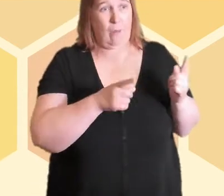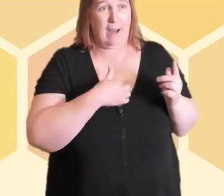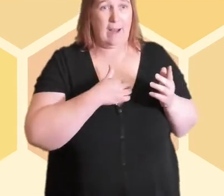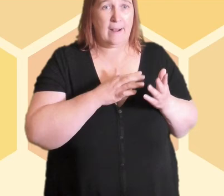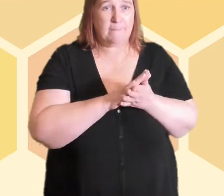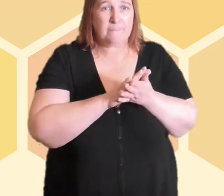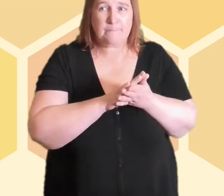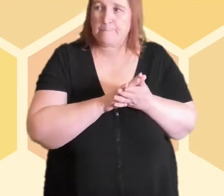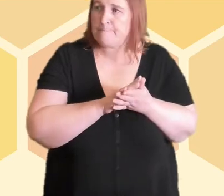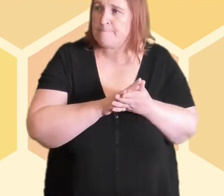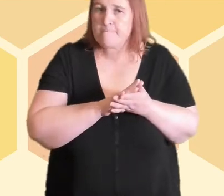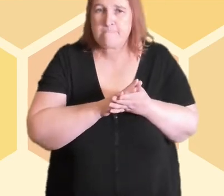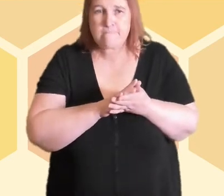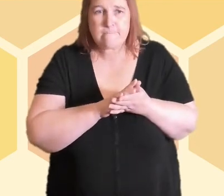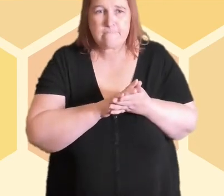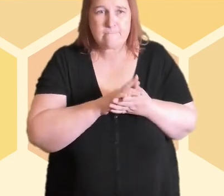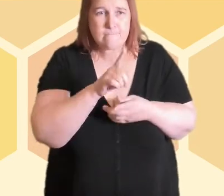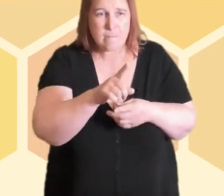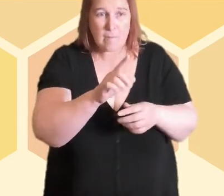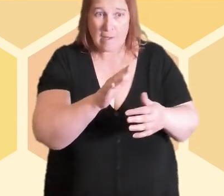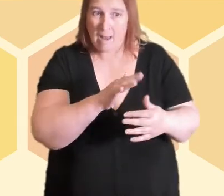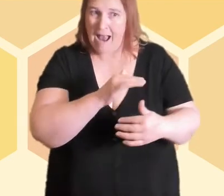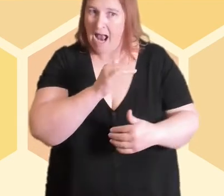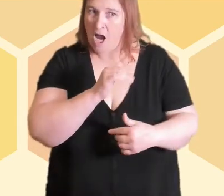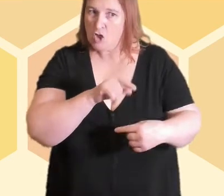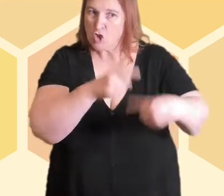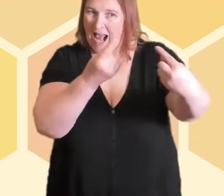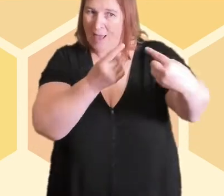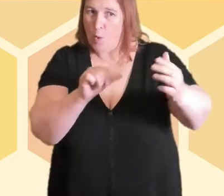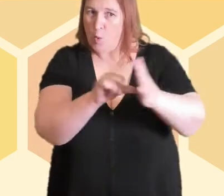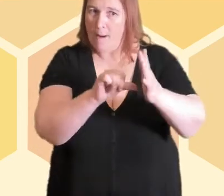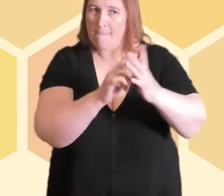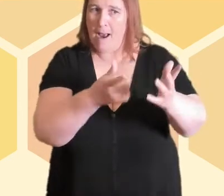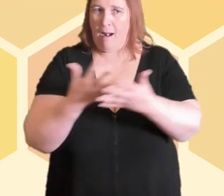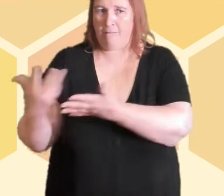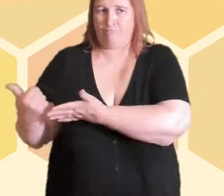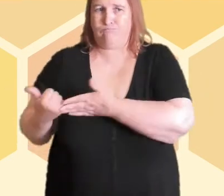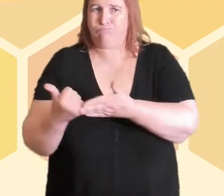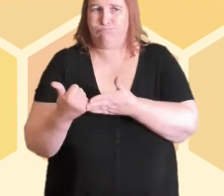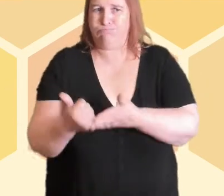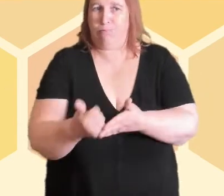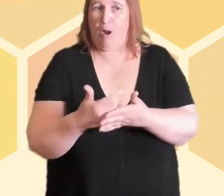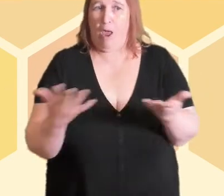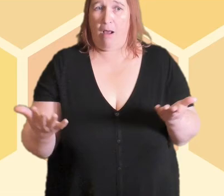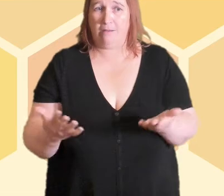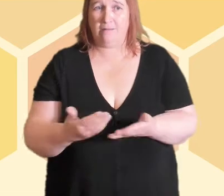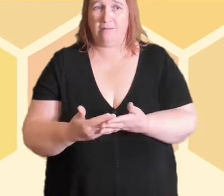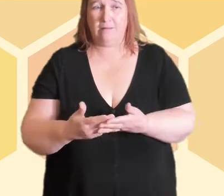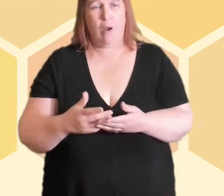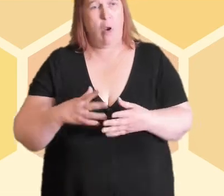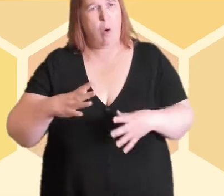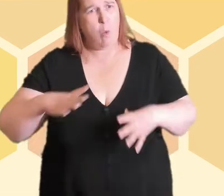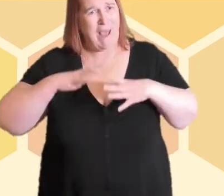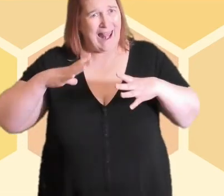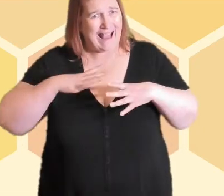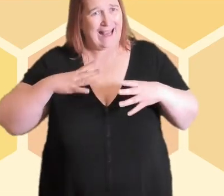for places where there is high challenge, but also high support, where there's true openness to innovation.